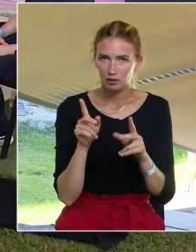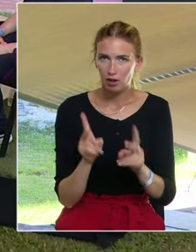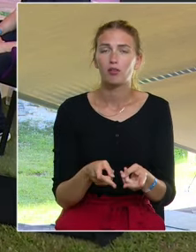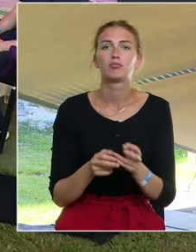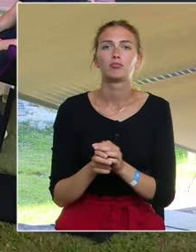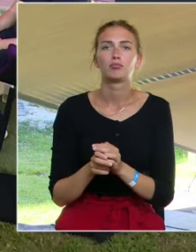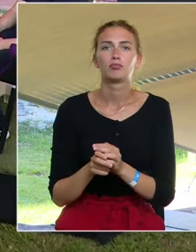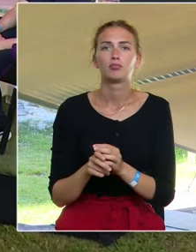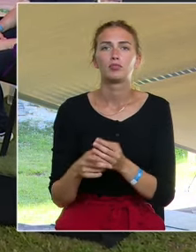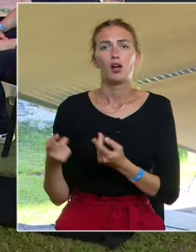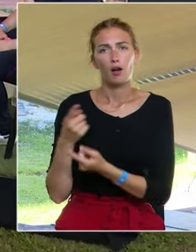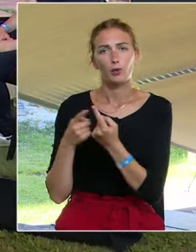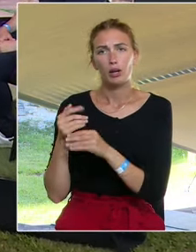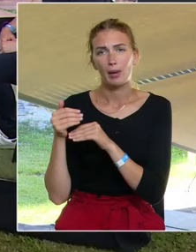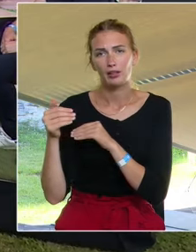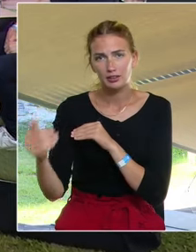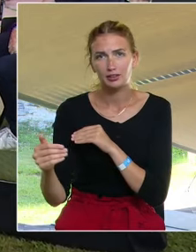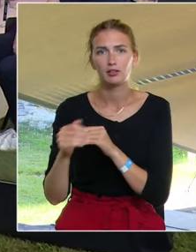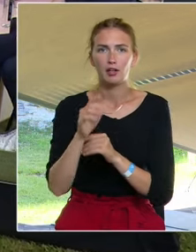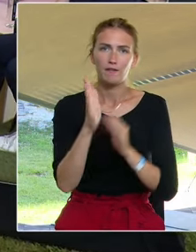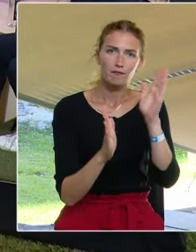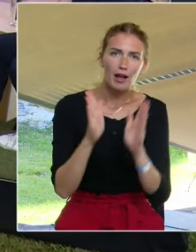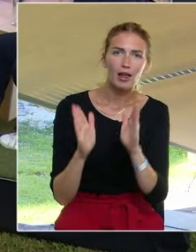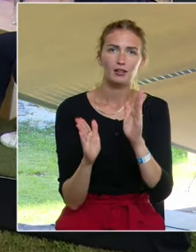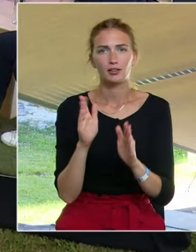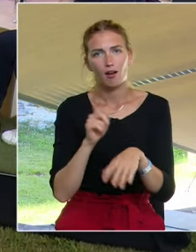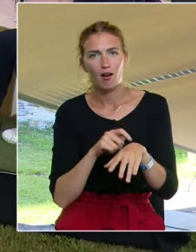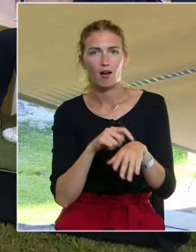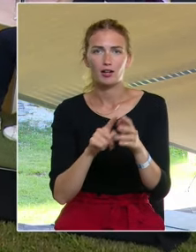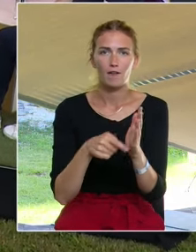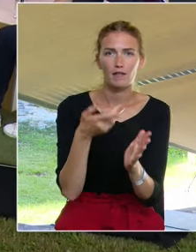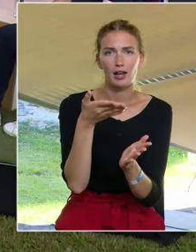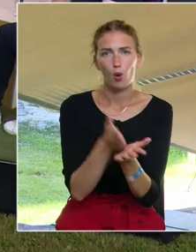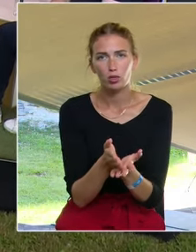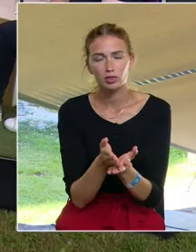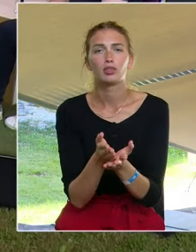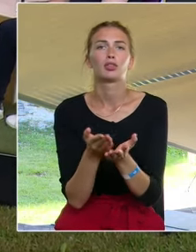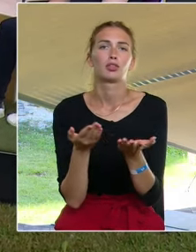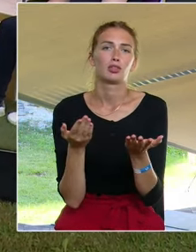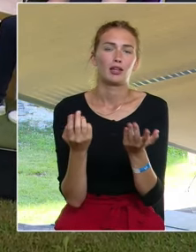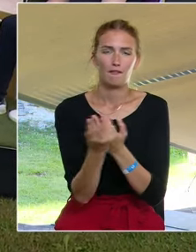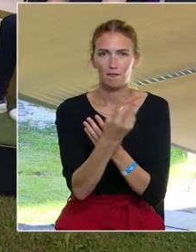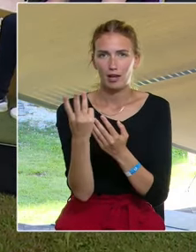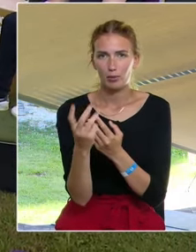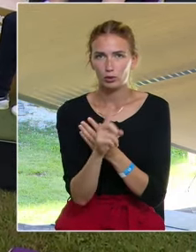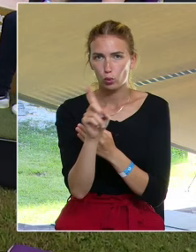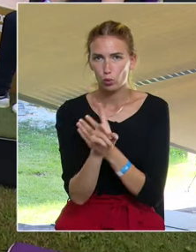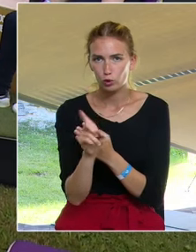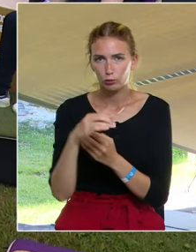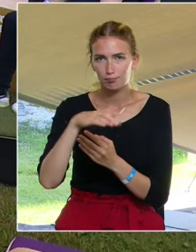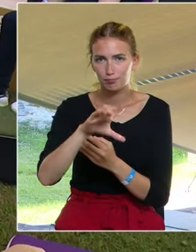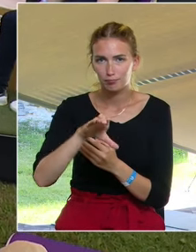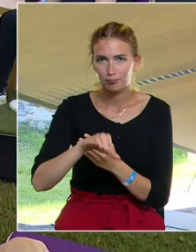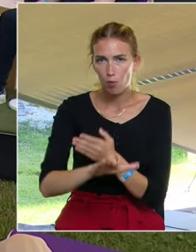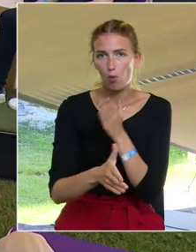We'll continue the conversation. You still have a time to vote if you have any other questions to both online or here